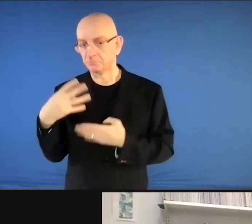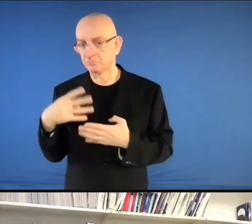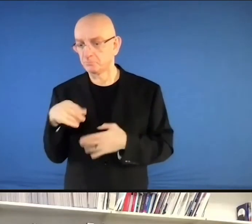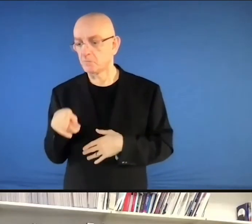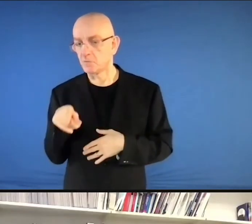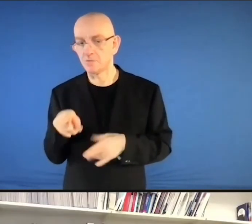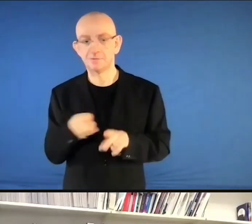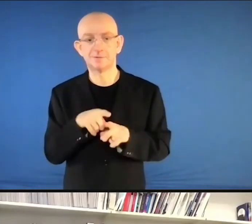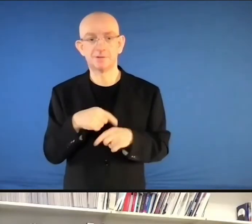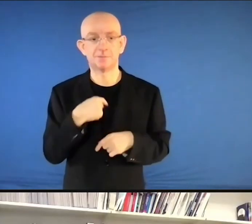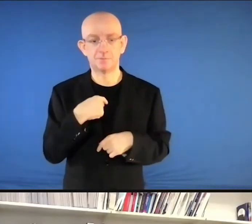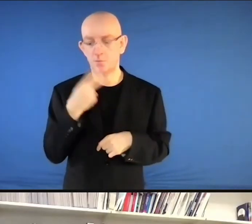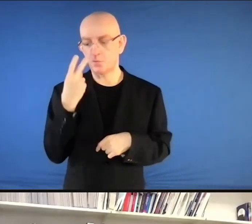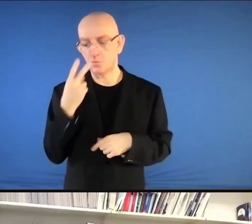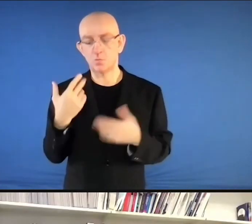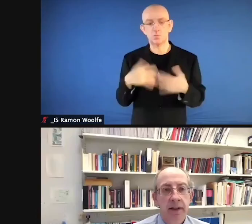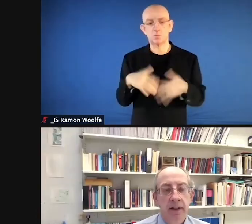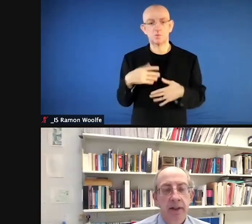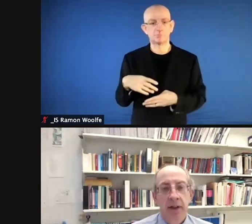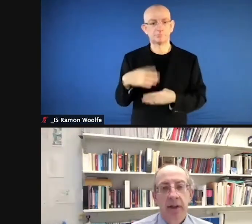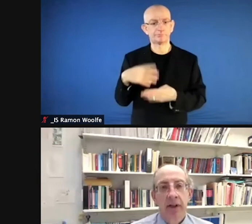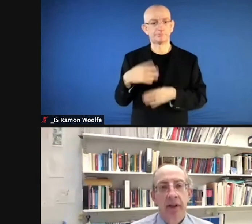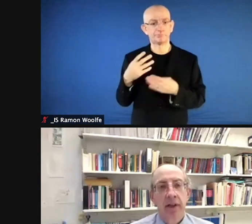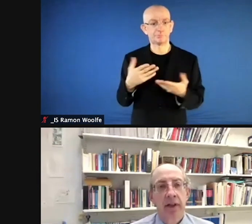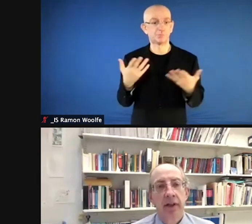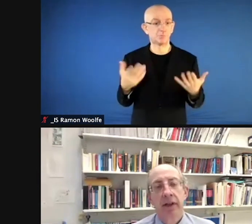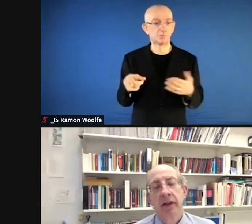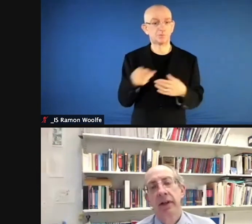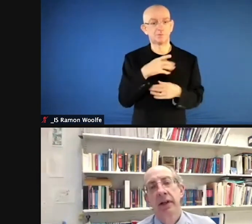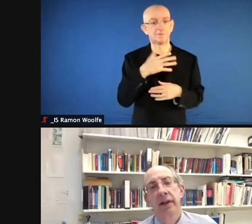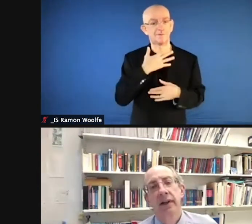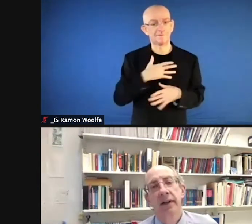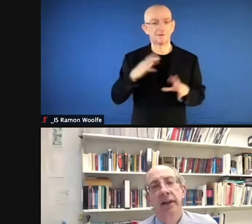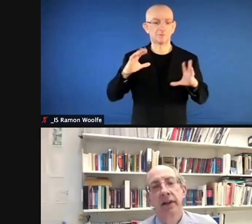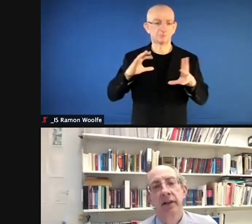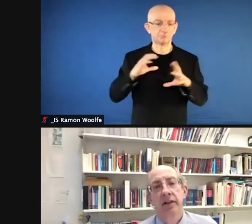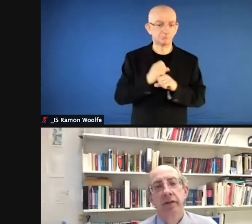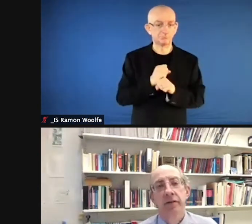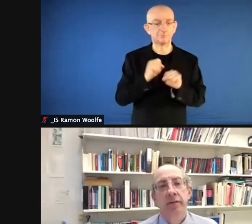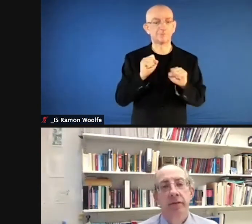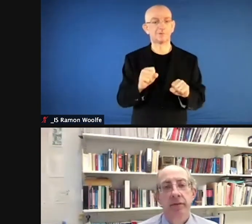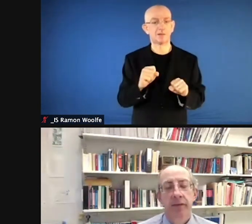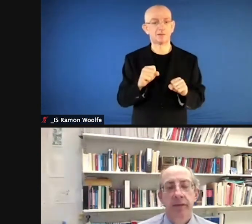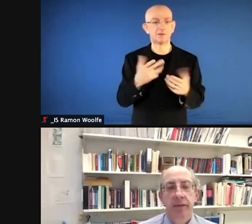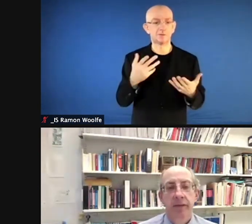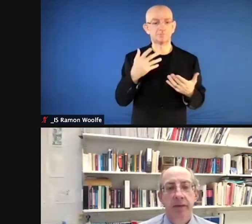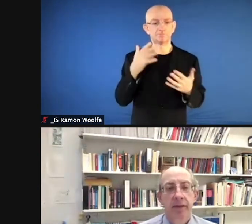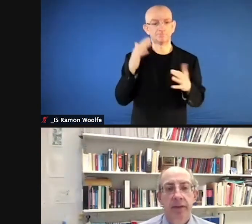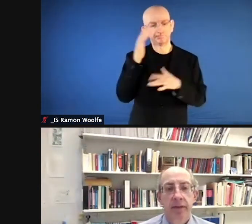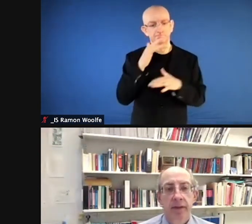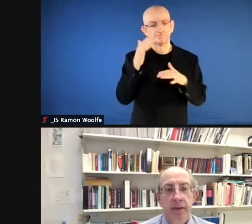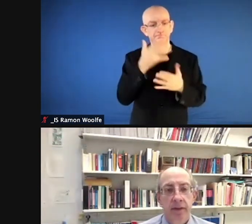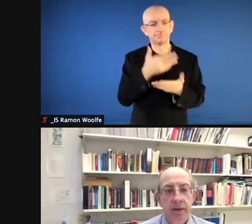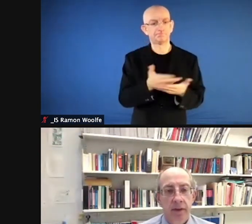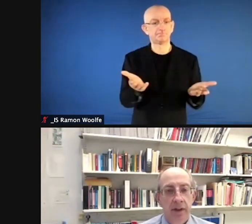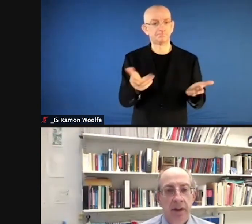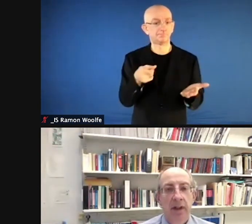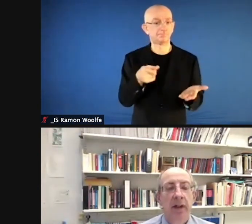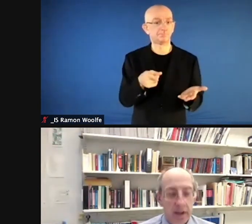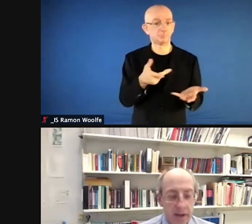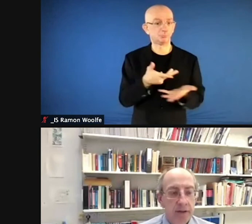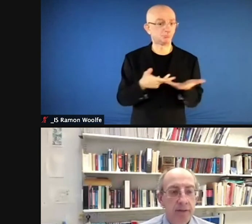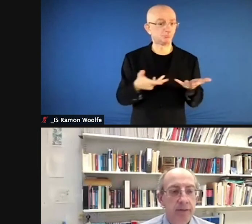you'd like to bring, reactions to your panelists or to the chat, please, this is the moment. So we'll go first to